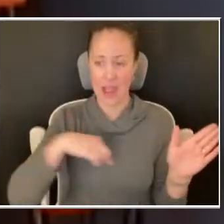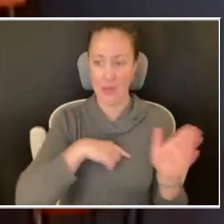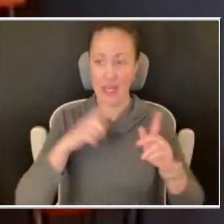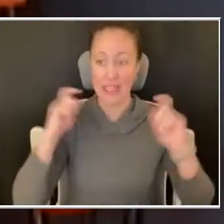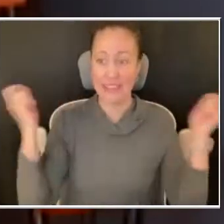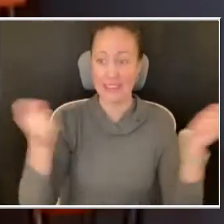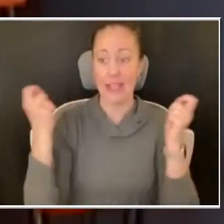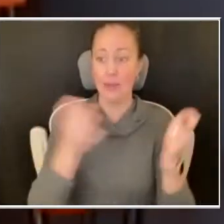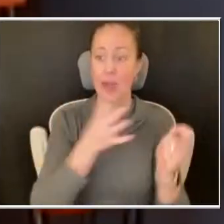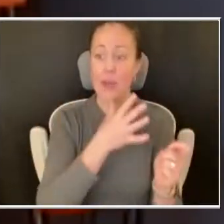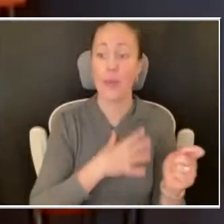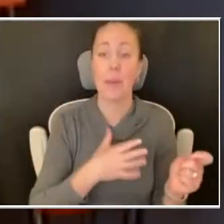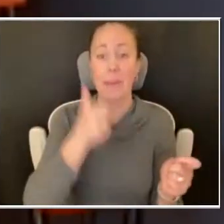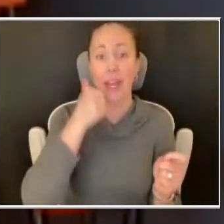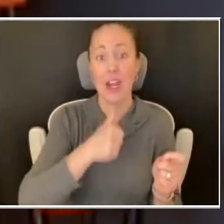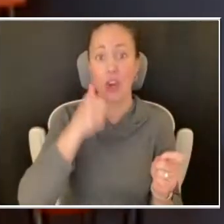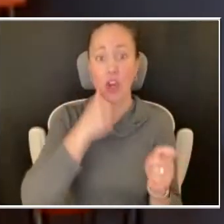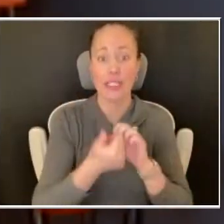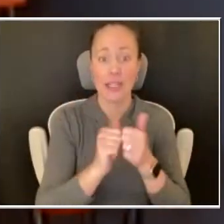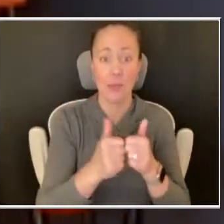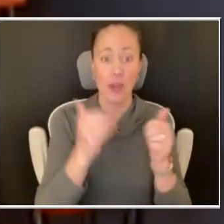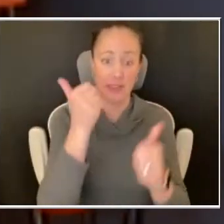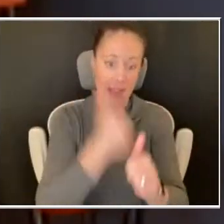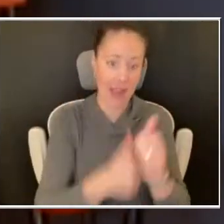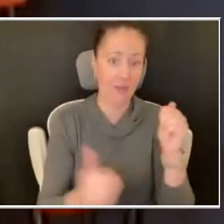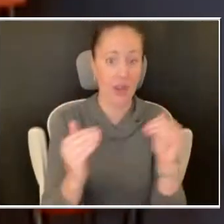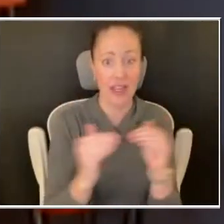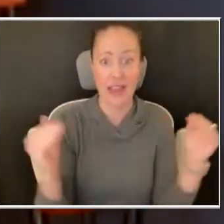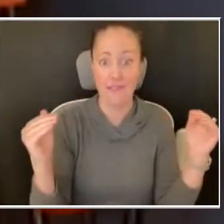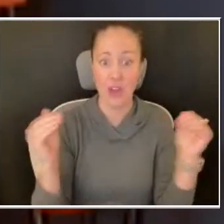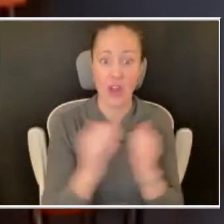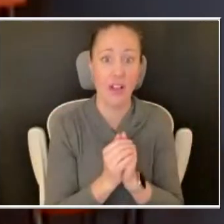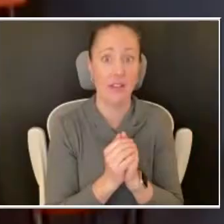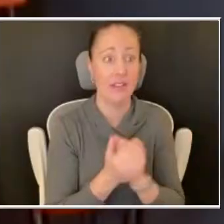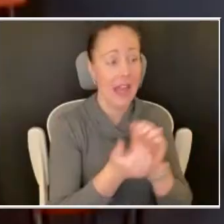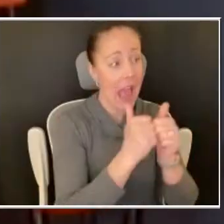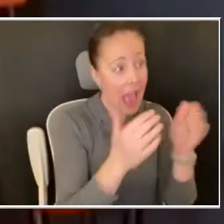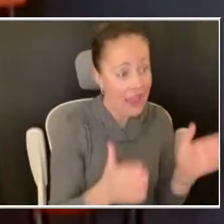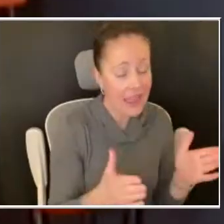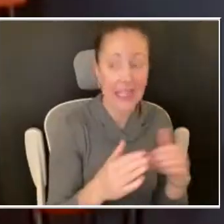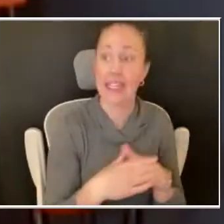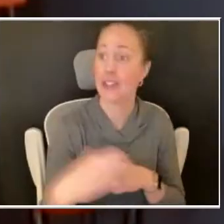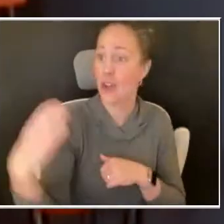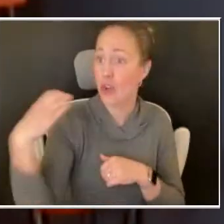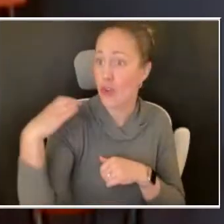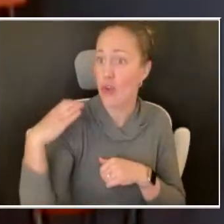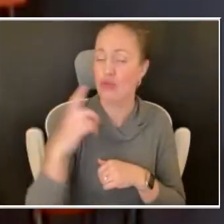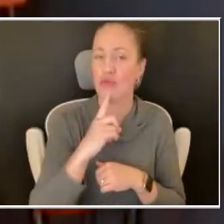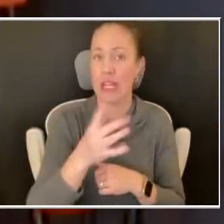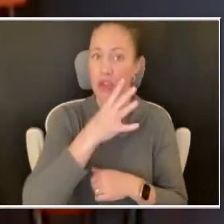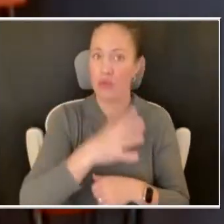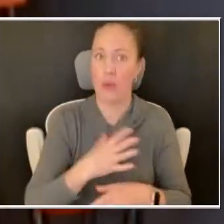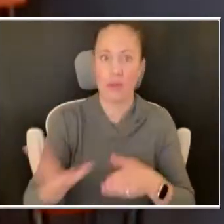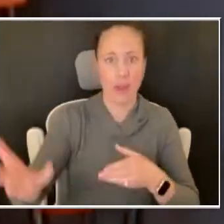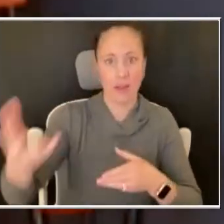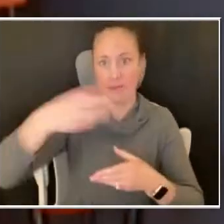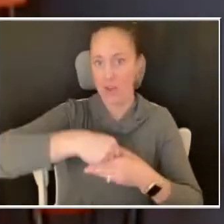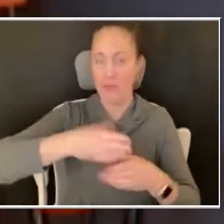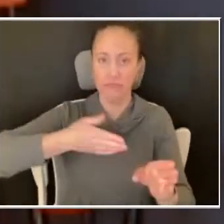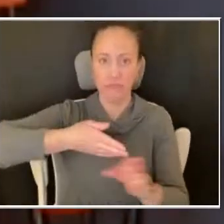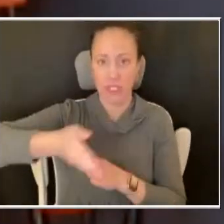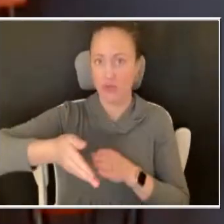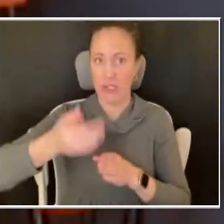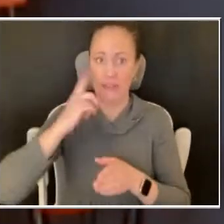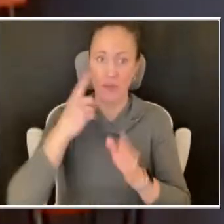and girls in sports at every level, both the athlete level, the coaching level, and just women in industry in sport. And it's